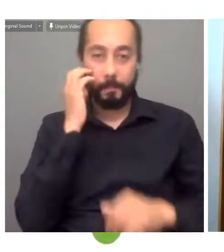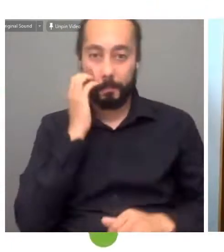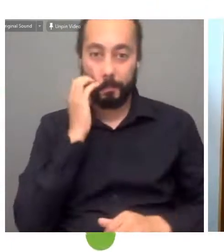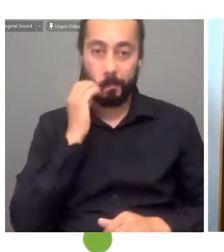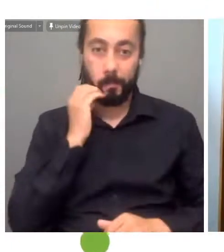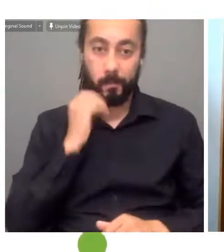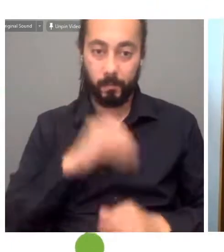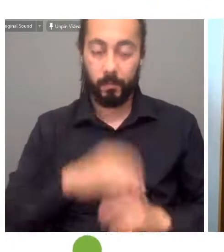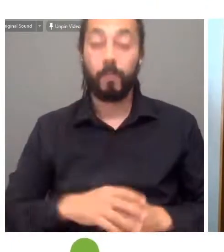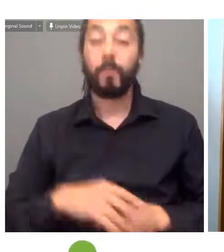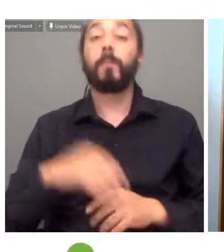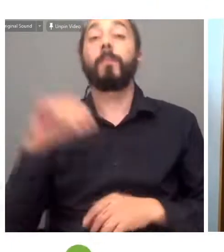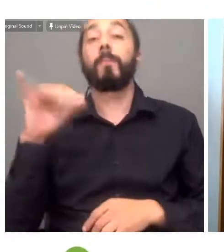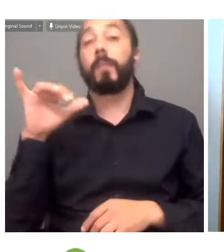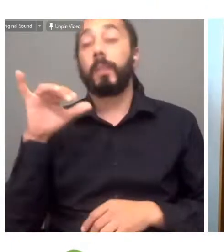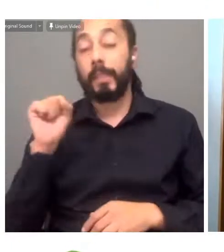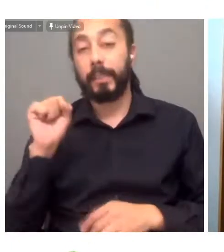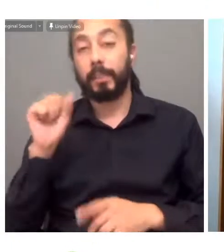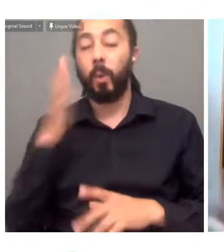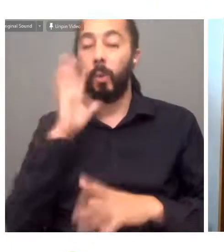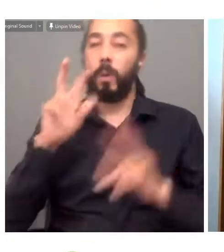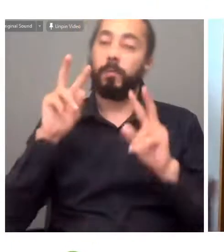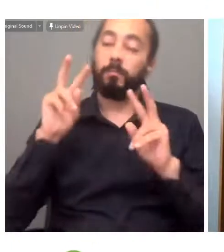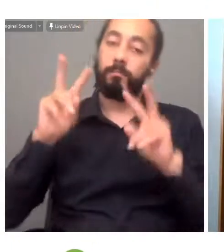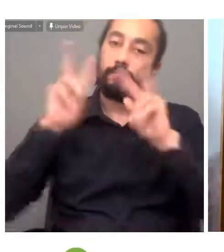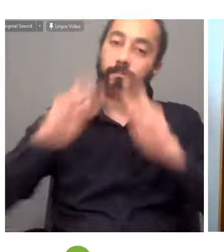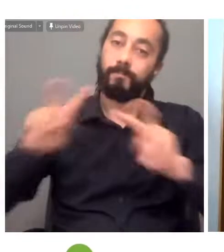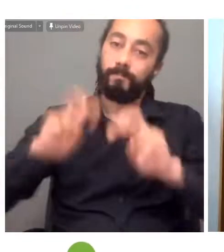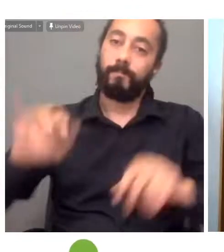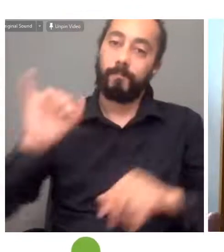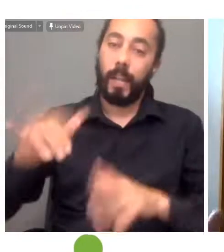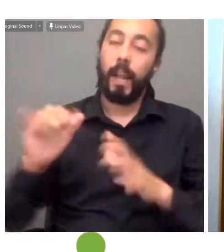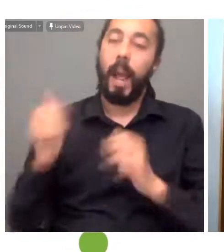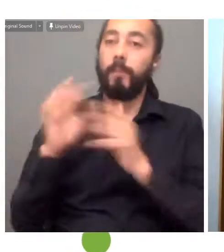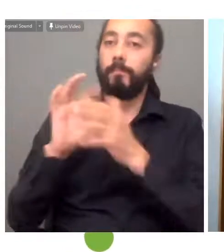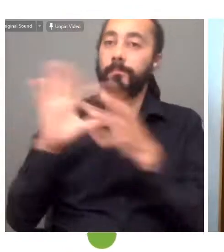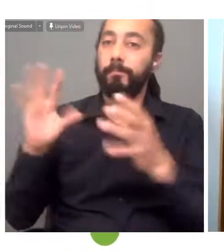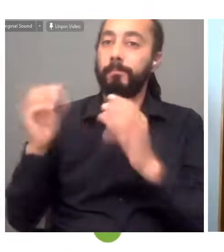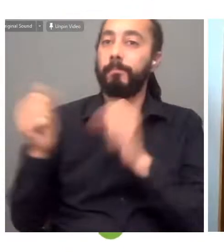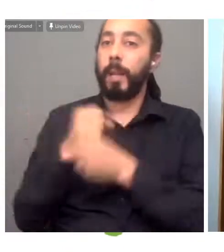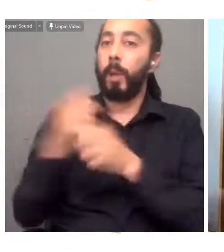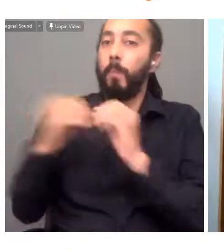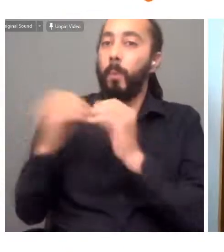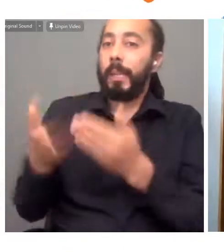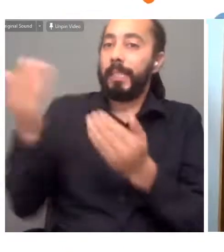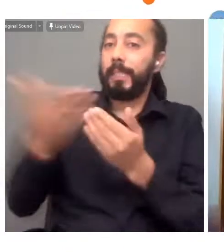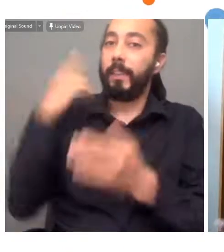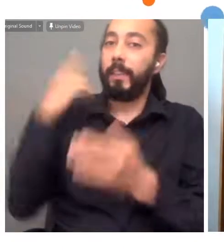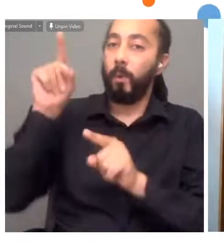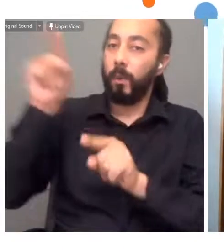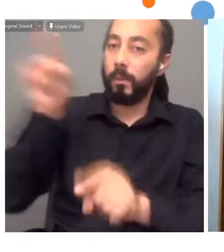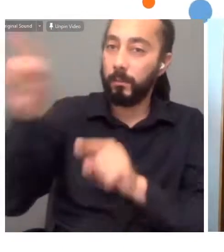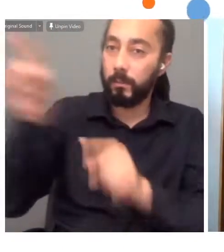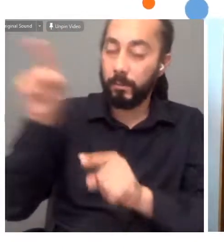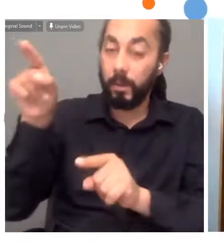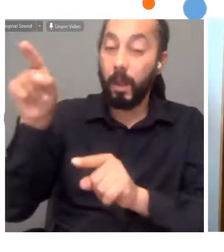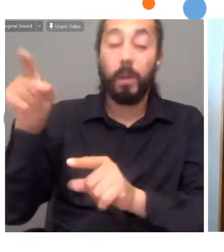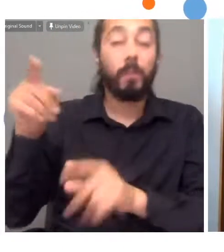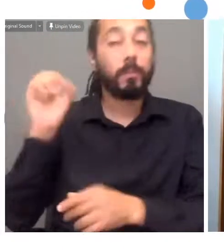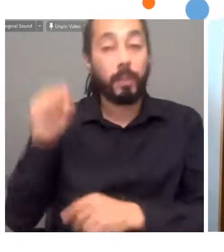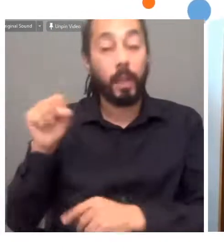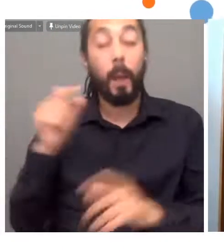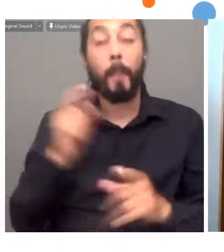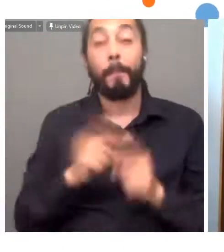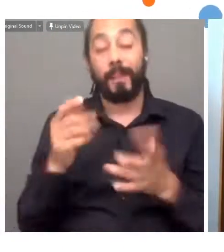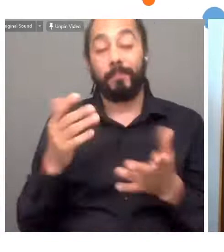yes, we would be looking at that. Am I saying that in the newer version of our programs, you know, it's all going to be multi-year? Probably